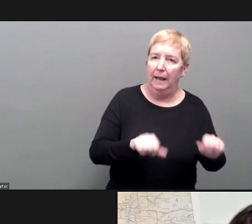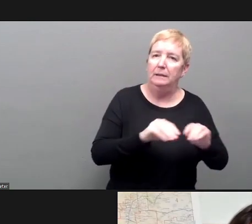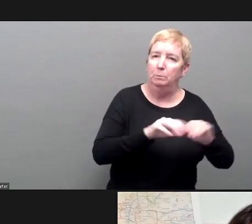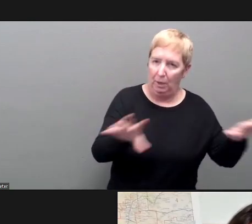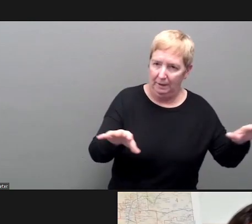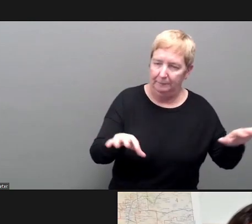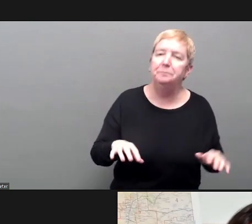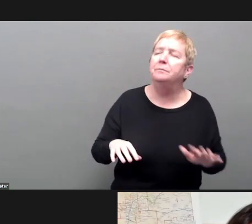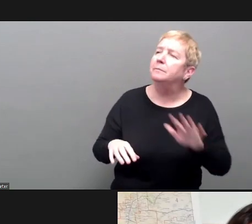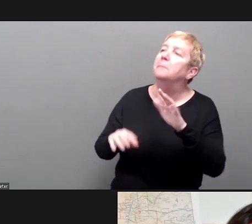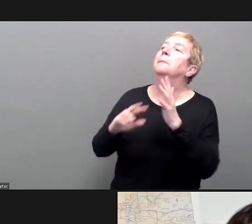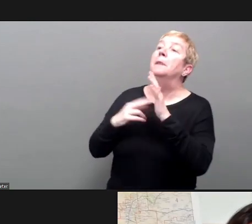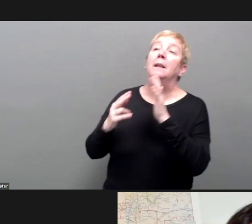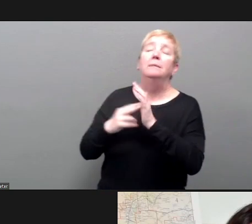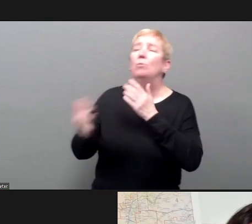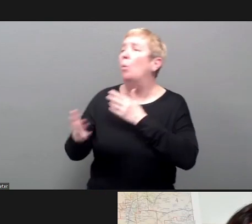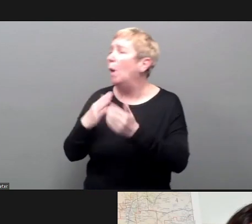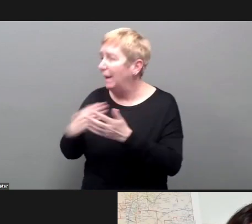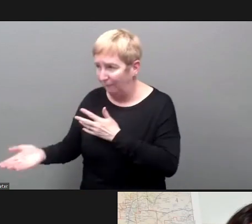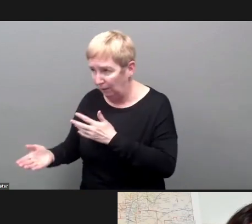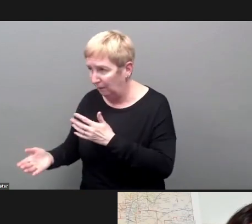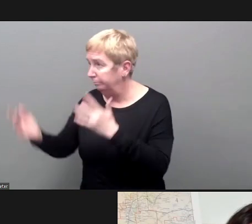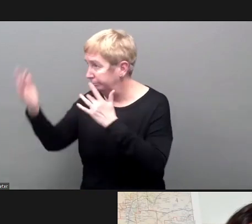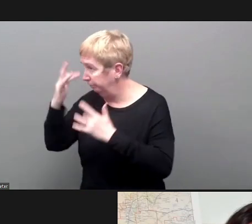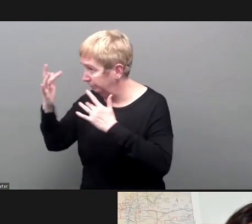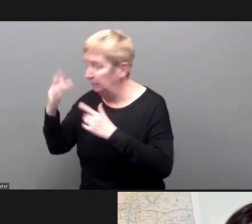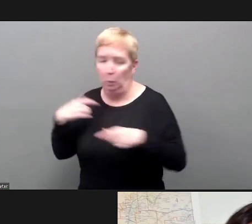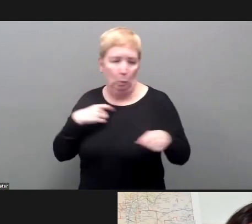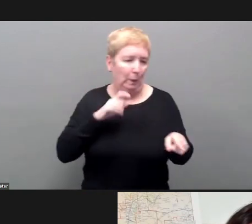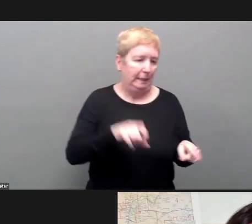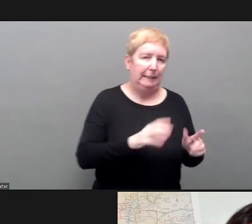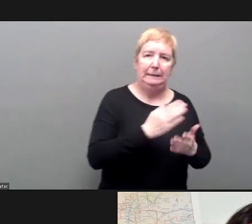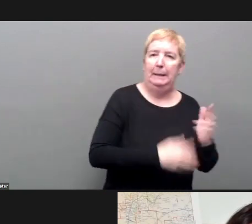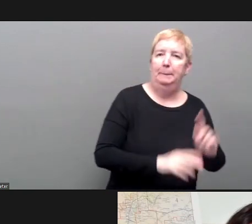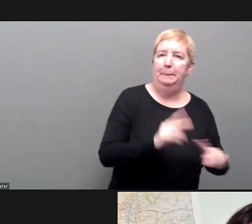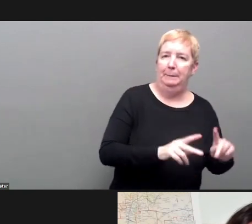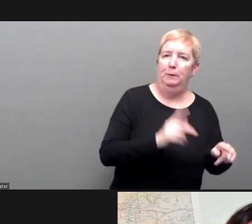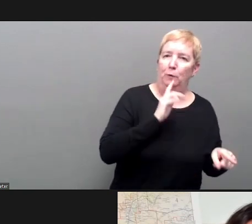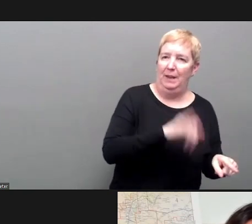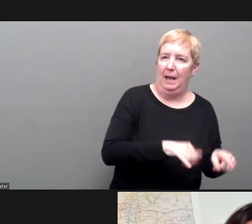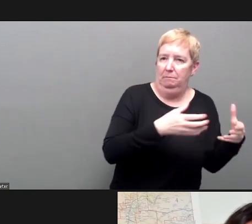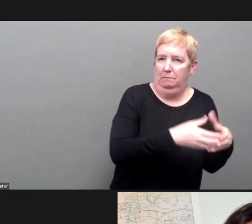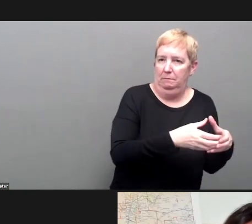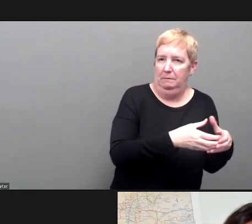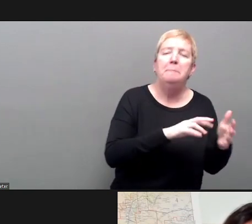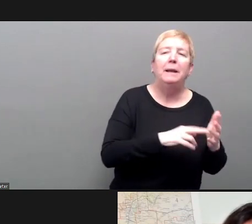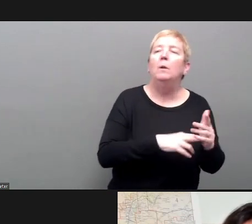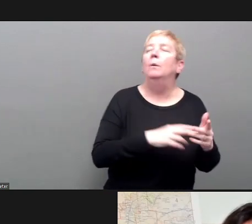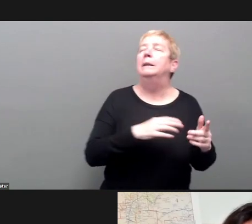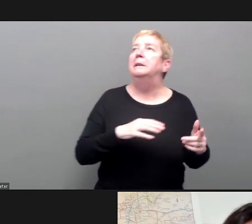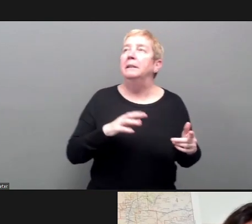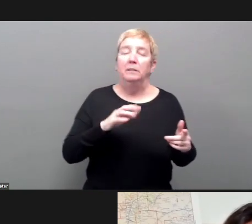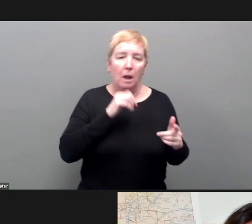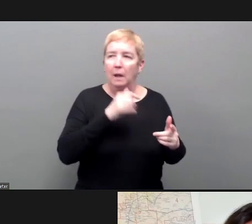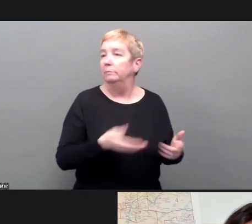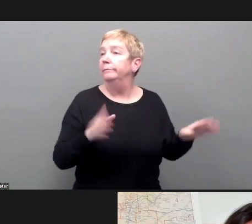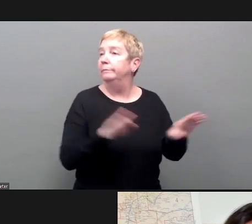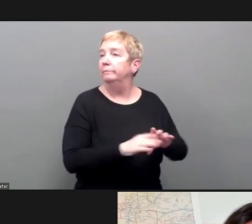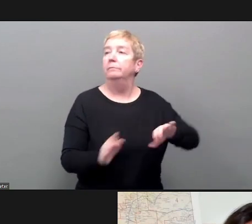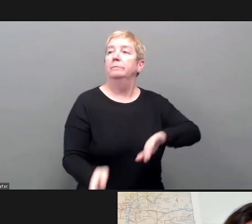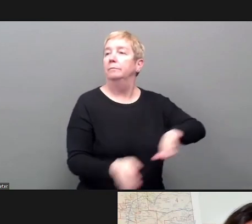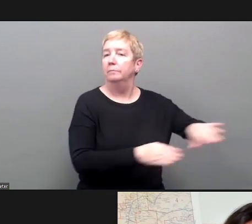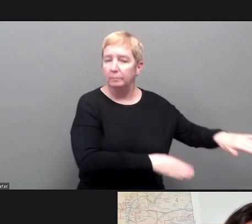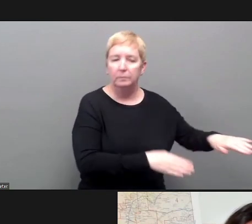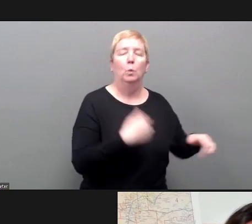going to need a core of people to do contact tracing for everything else. So I just wanted to get that out there, because as I've